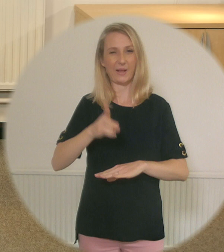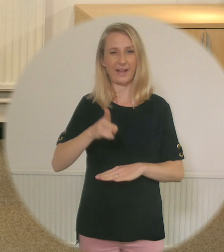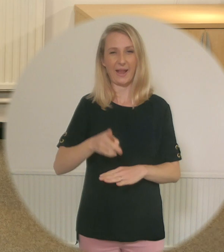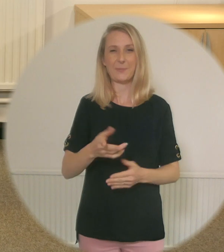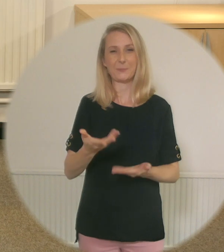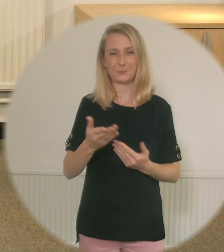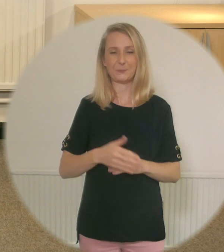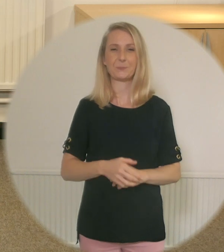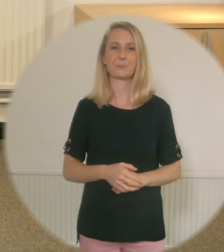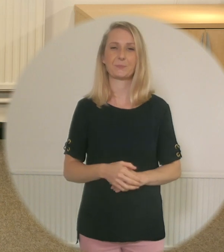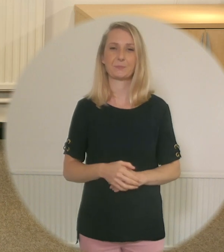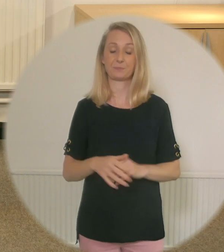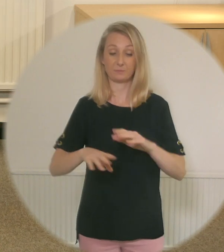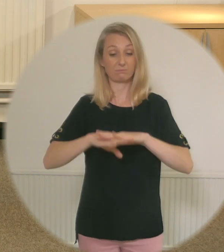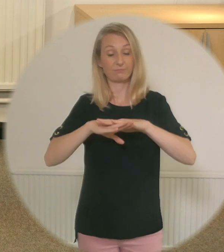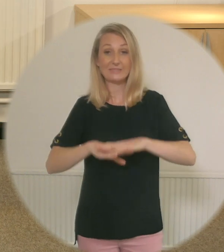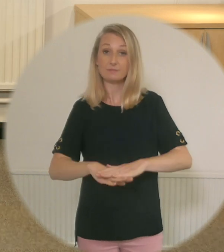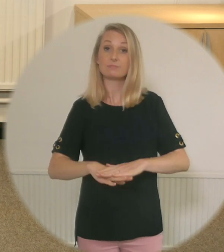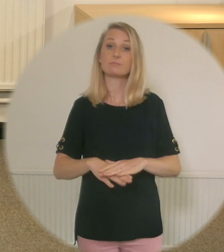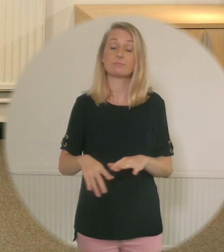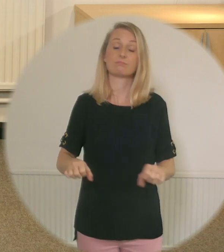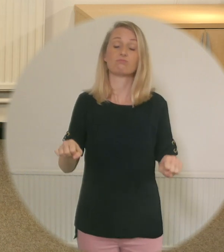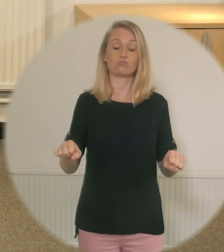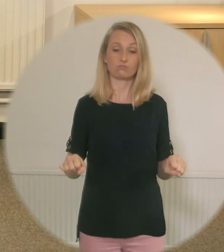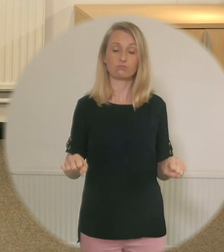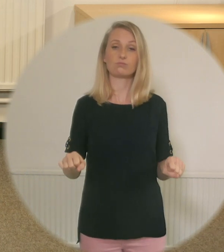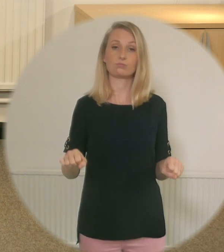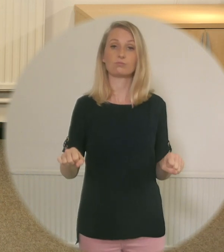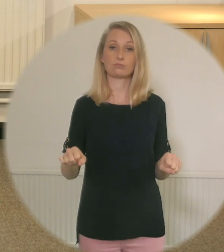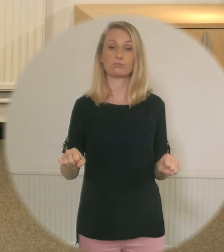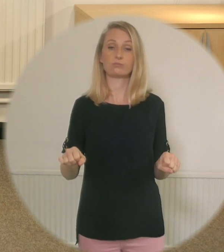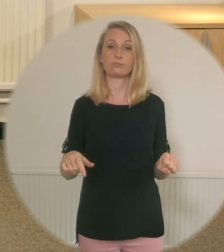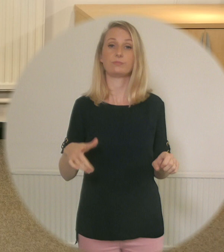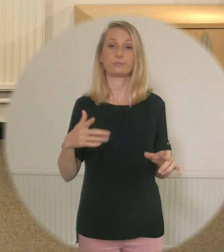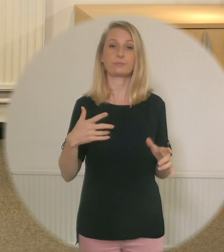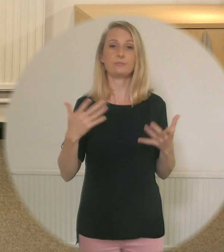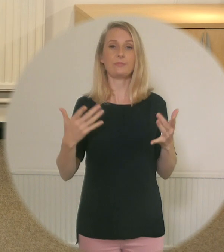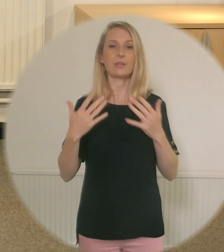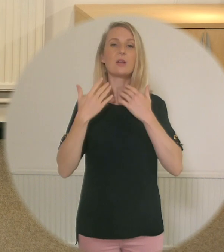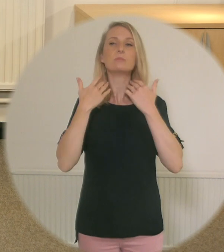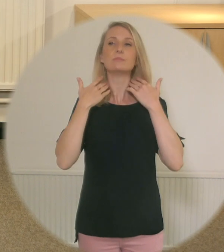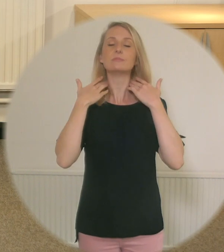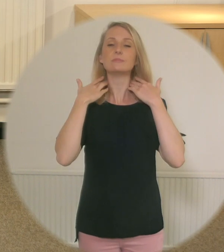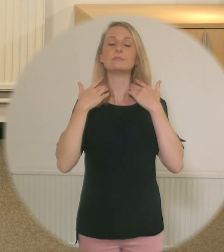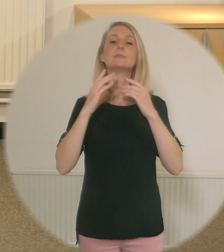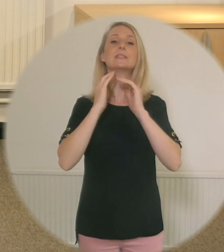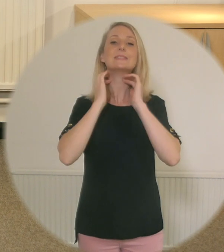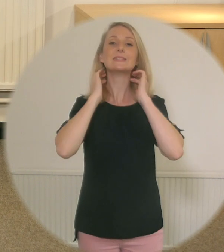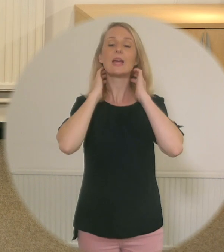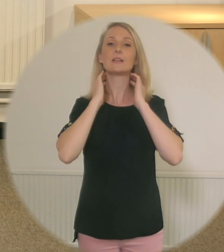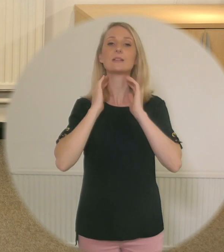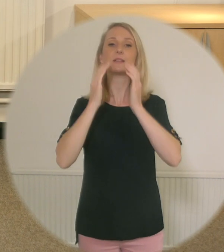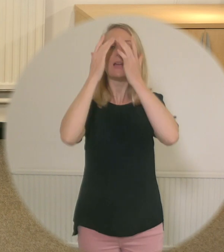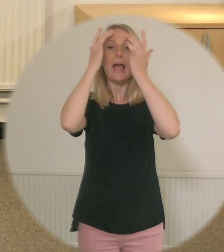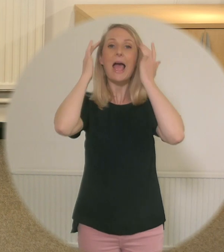So sitting down on your chair, we're going to do a little bit of neck and head stretching, and then we're going to do